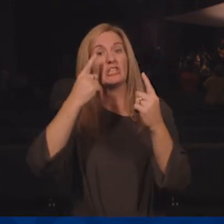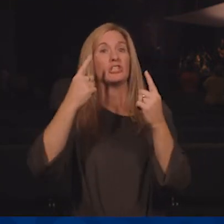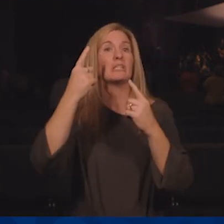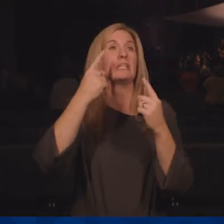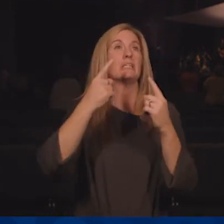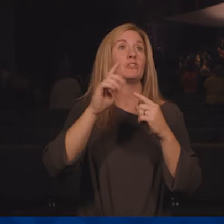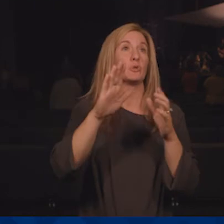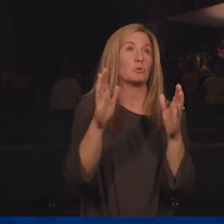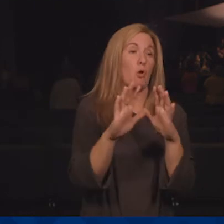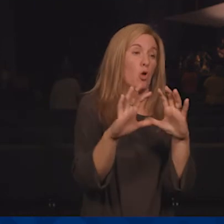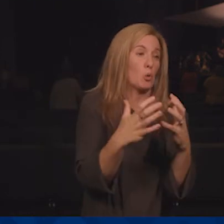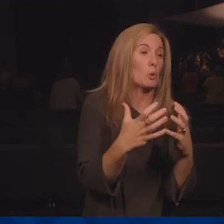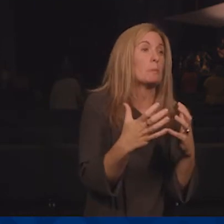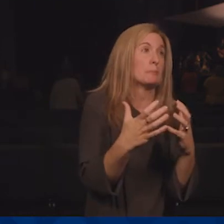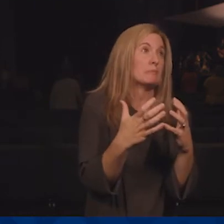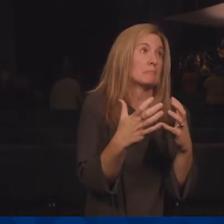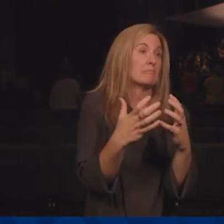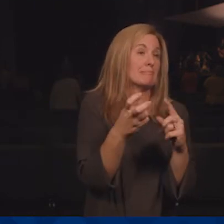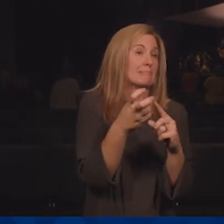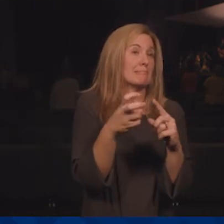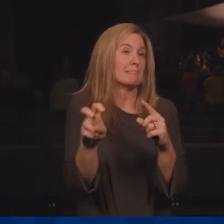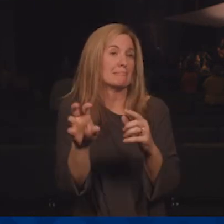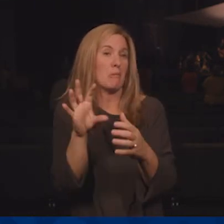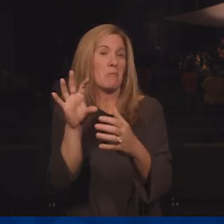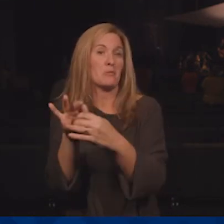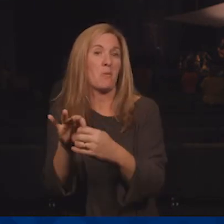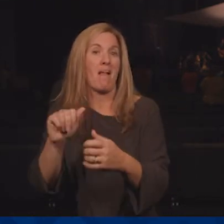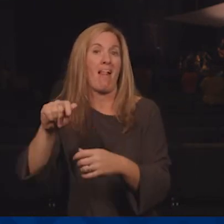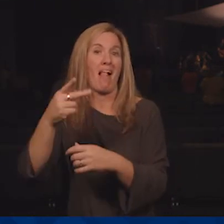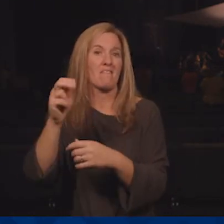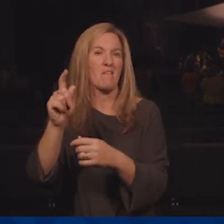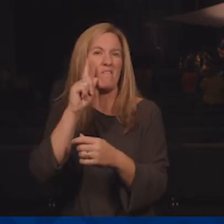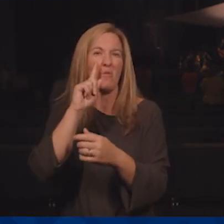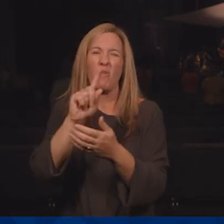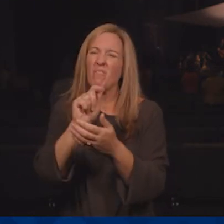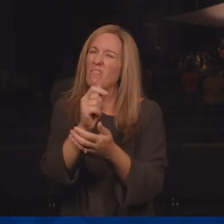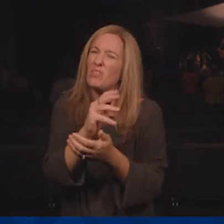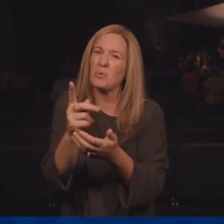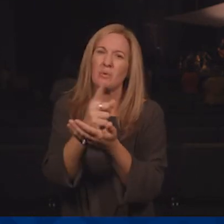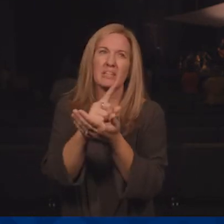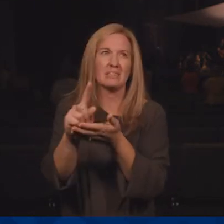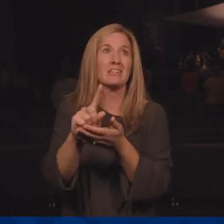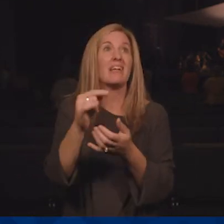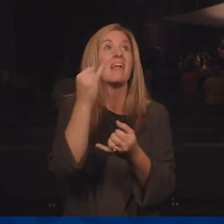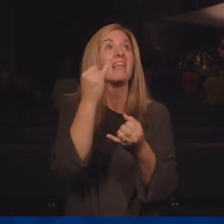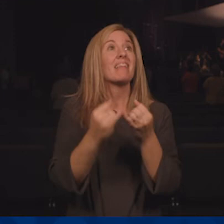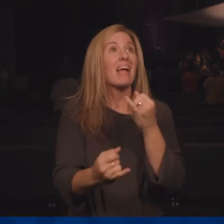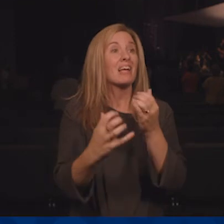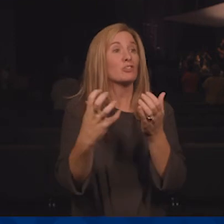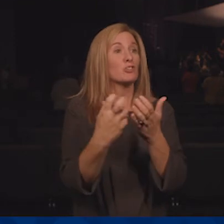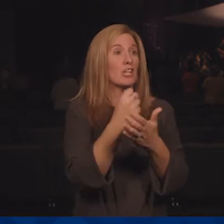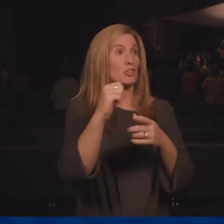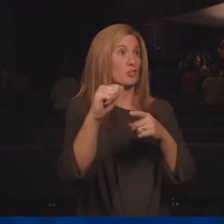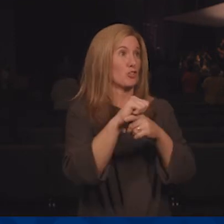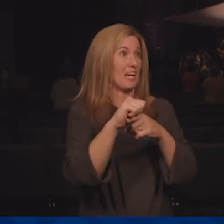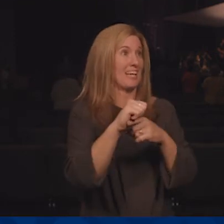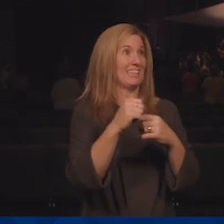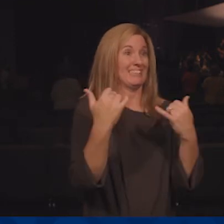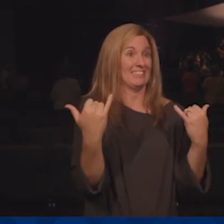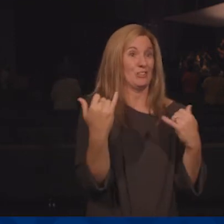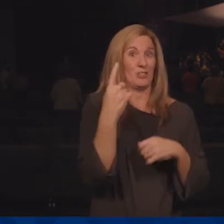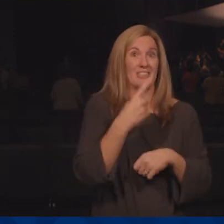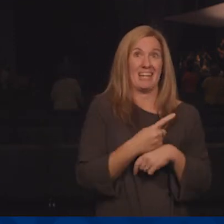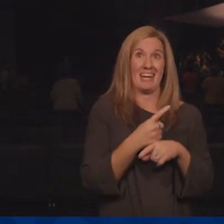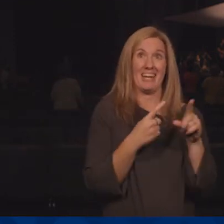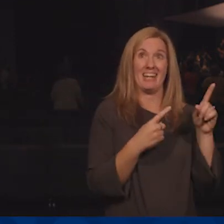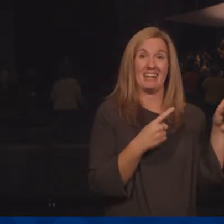a few weeks. There's your last chance to get trained is today here at Westerville, right after our 11 o'clock service. It's gonna be right through those